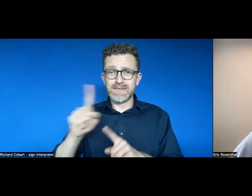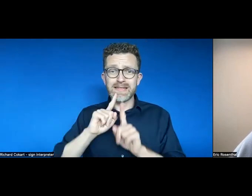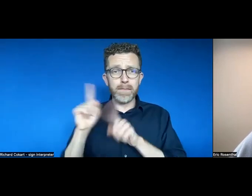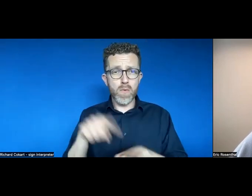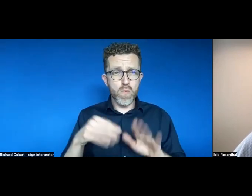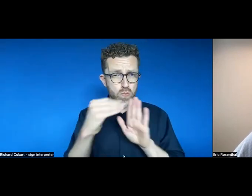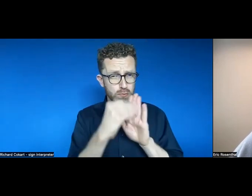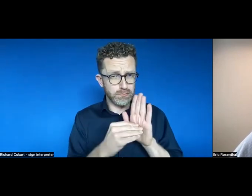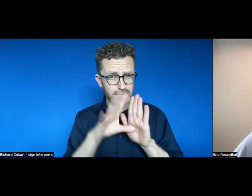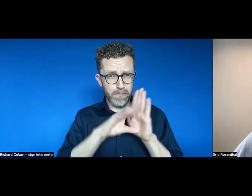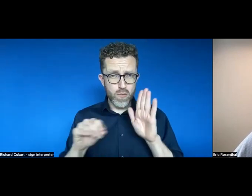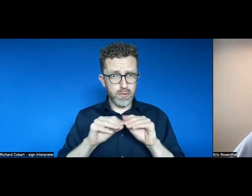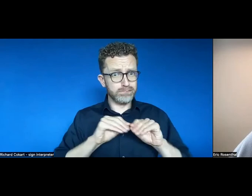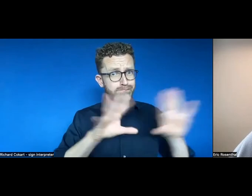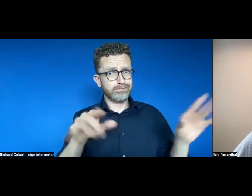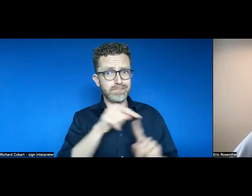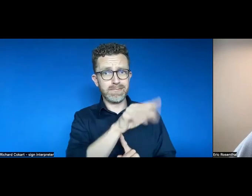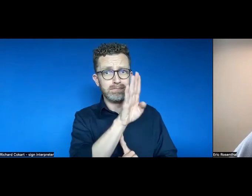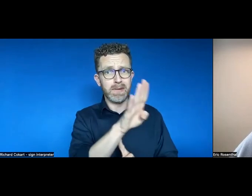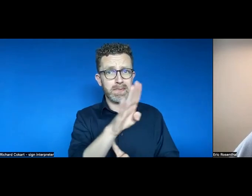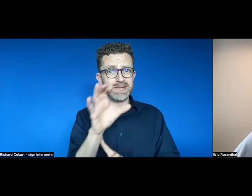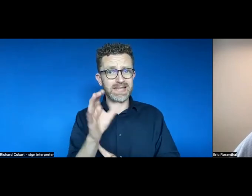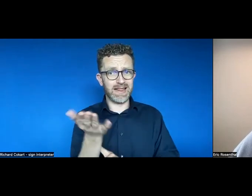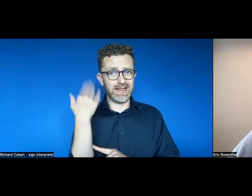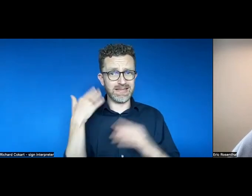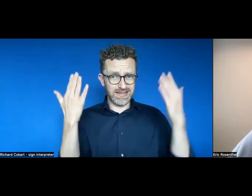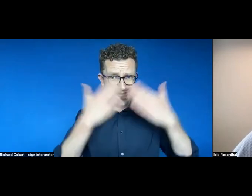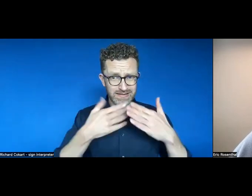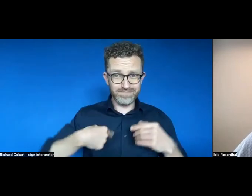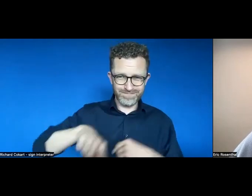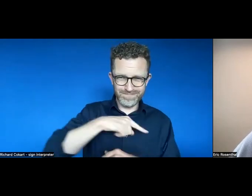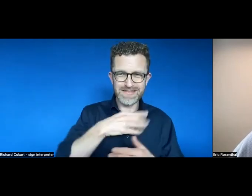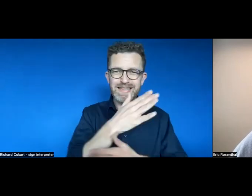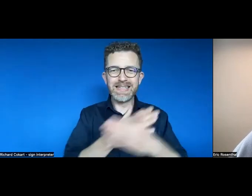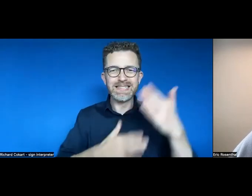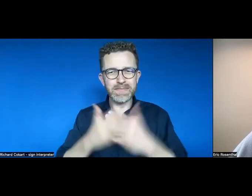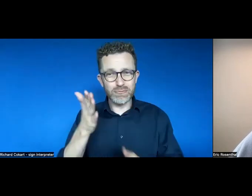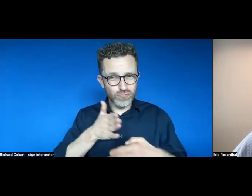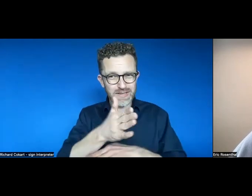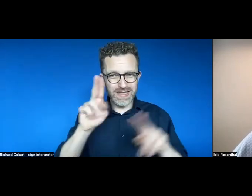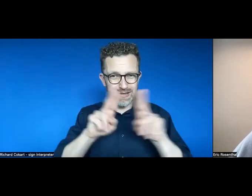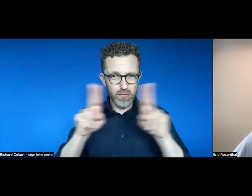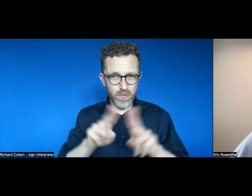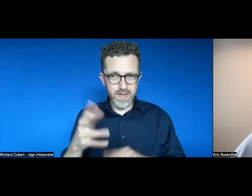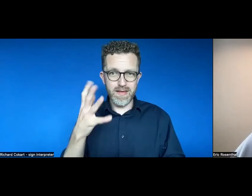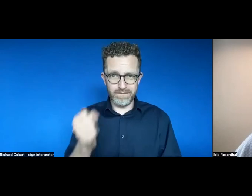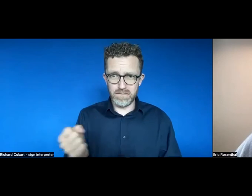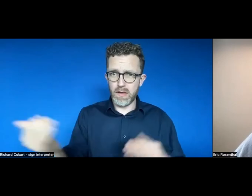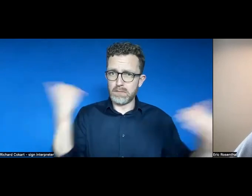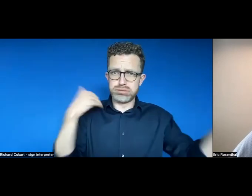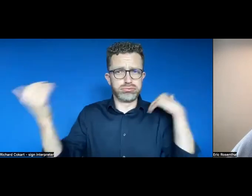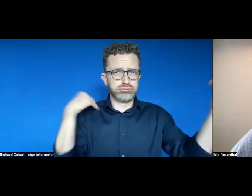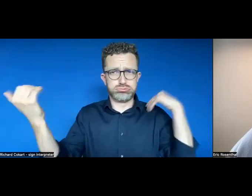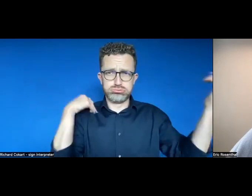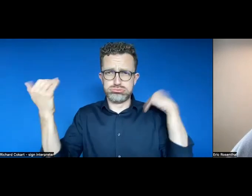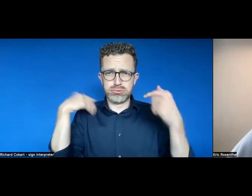concerned about the children of Ukraine. I want to help. Many professionals are offering their services. People